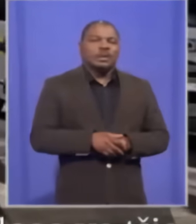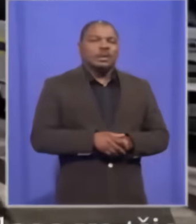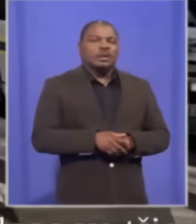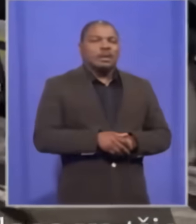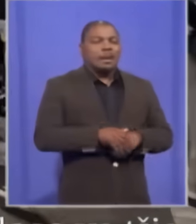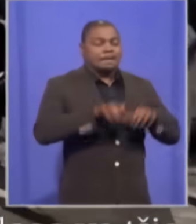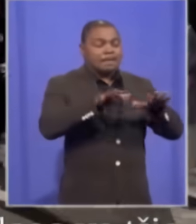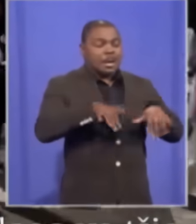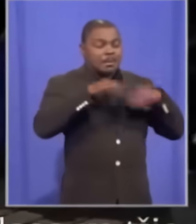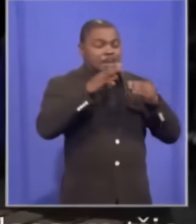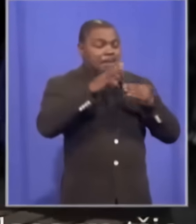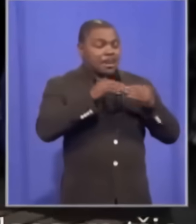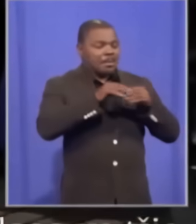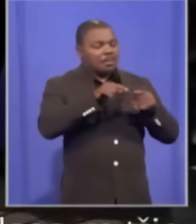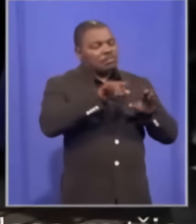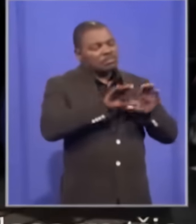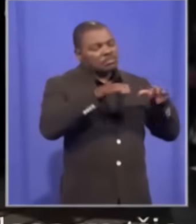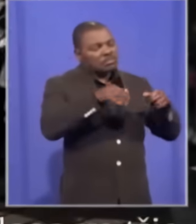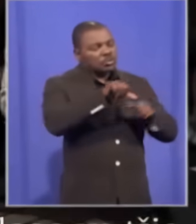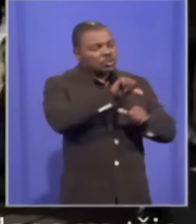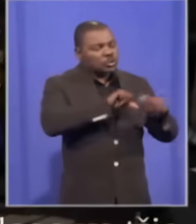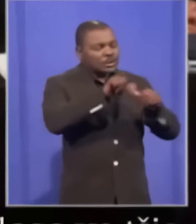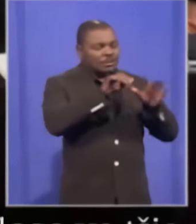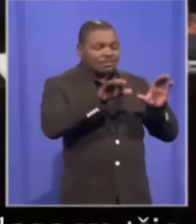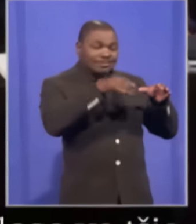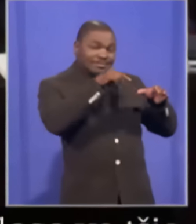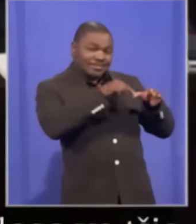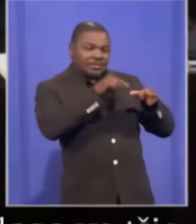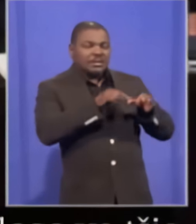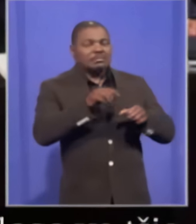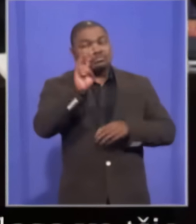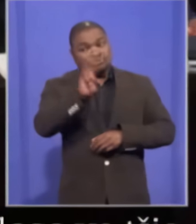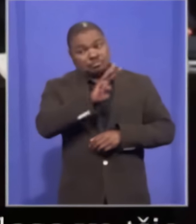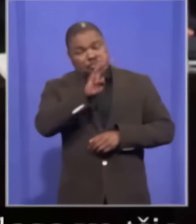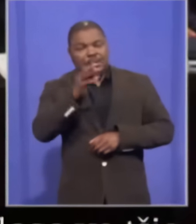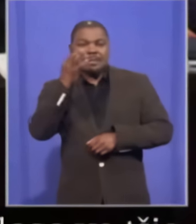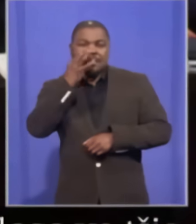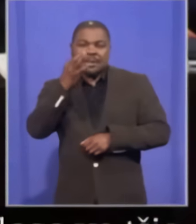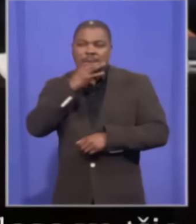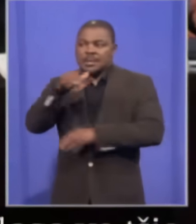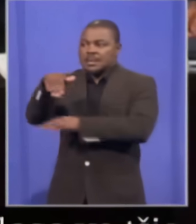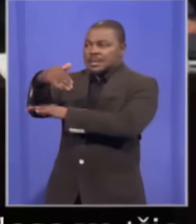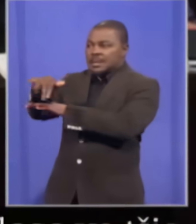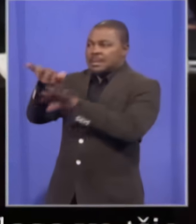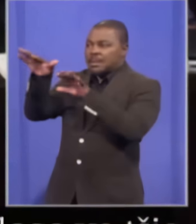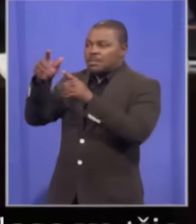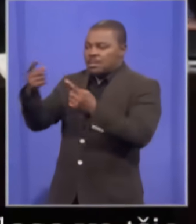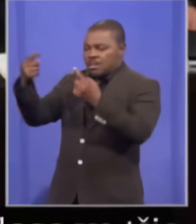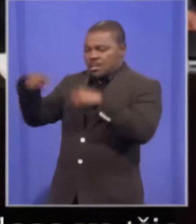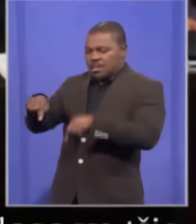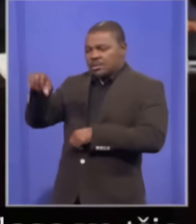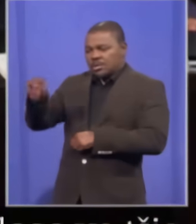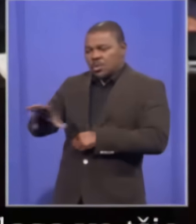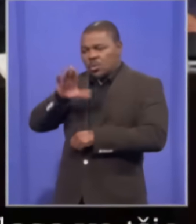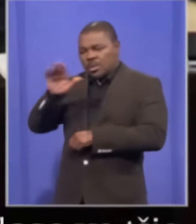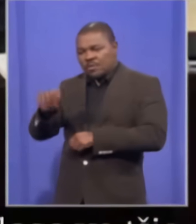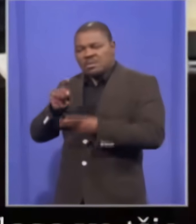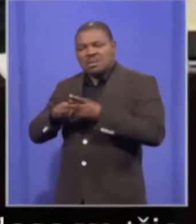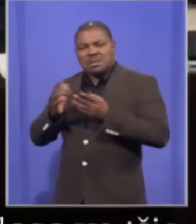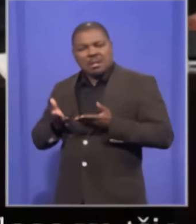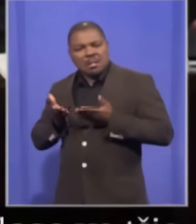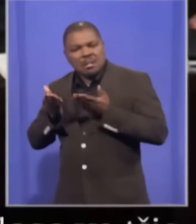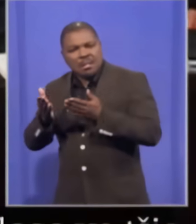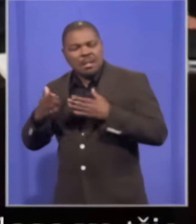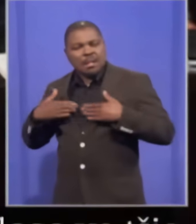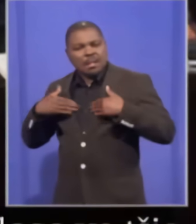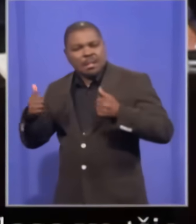Maloko a palamente a sehlophatšhomo sa tša leago a lemošitše kgahlanong le go kgapelwa ka ntle ga badudi ba dinaga di šele ka mafapheng a tša